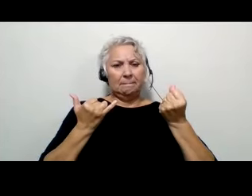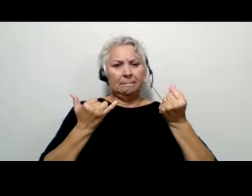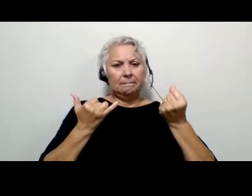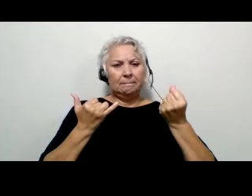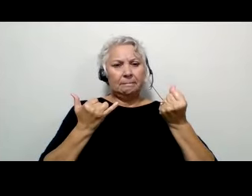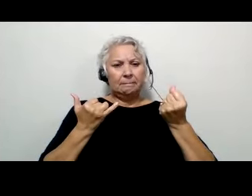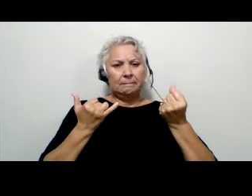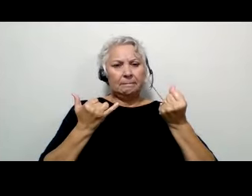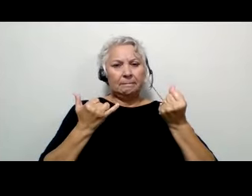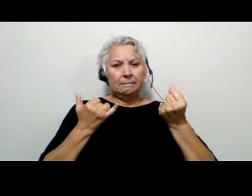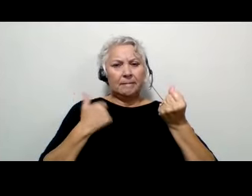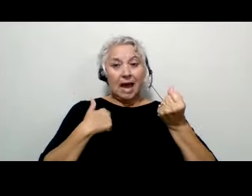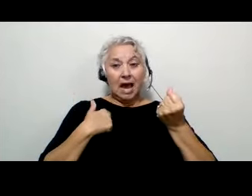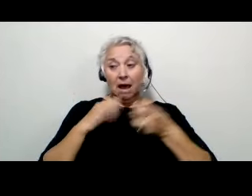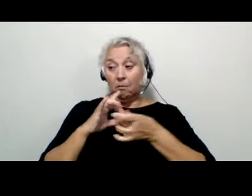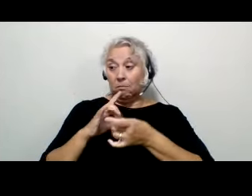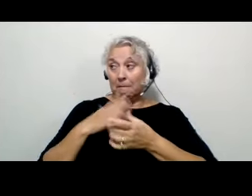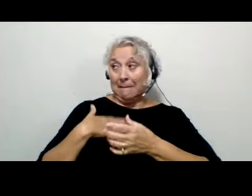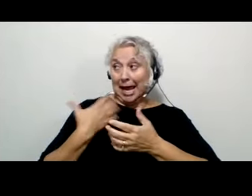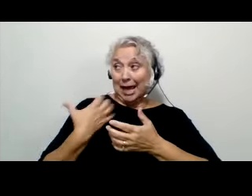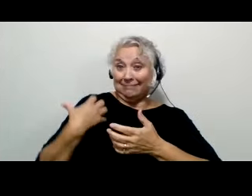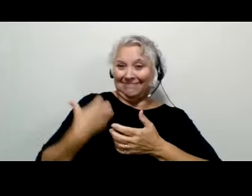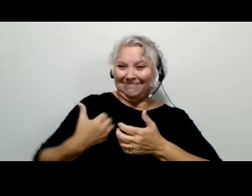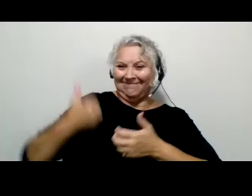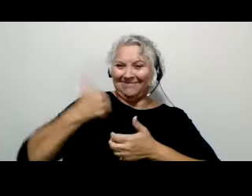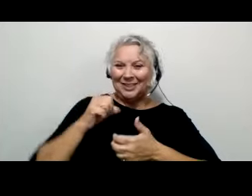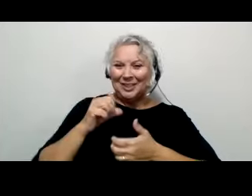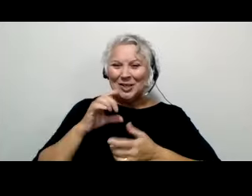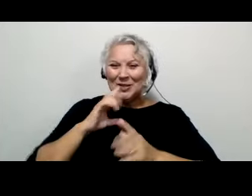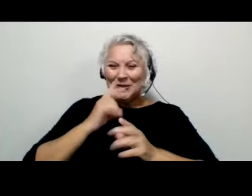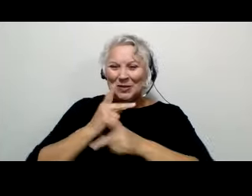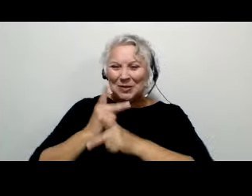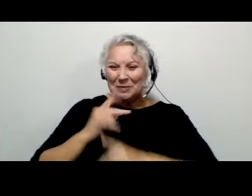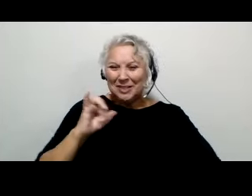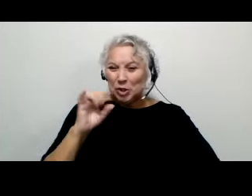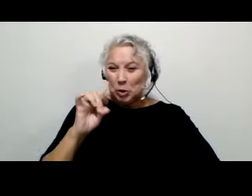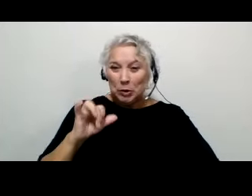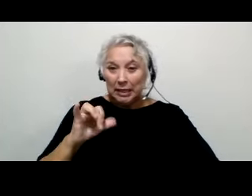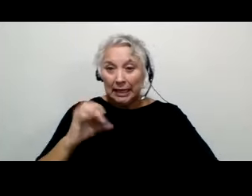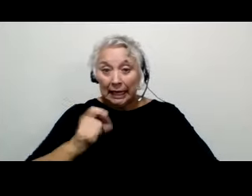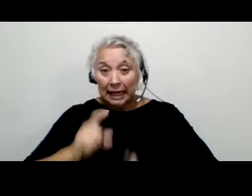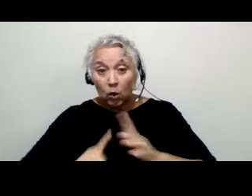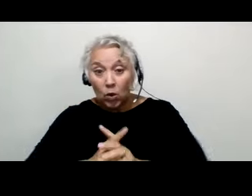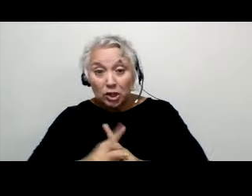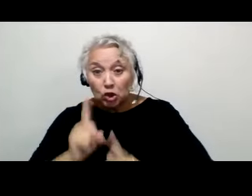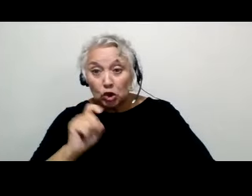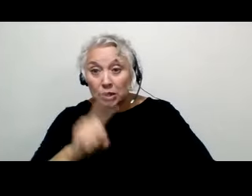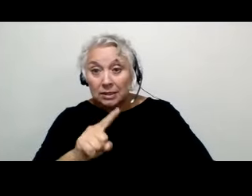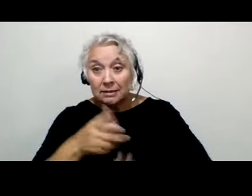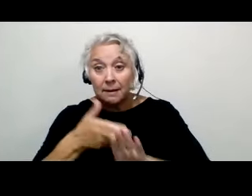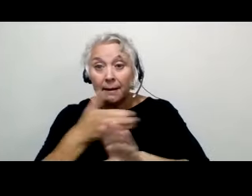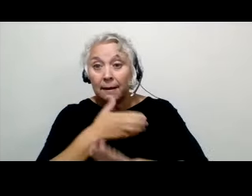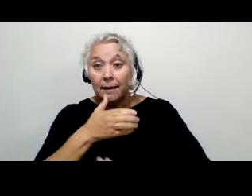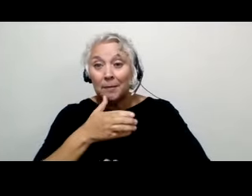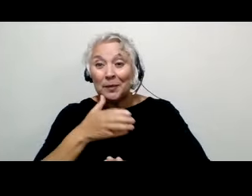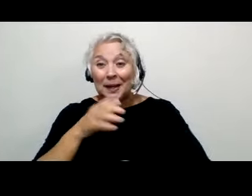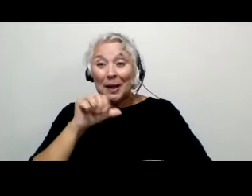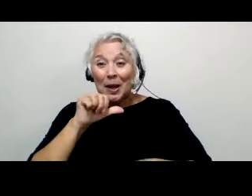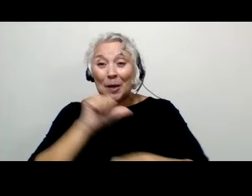I collaborate with my supervisor, Judy, and answer any questions that might have come up about pre-employment